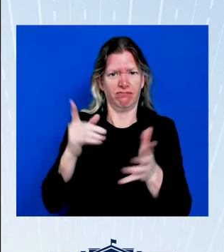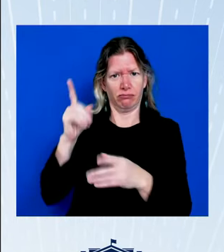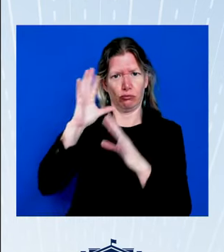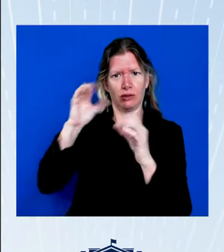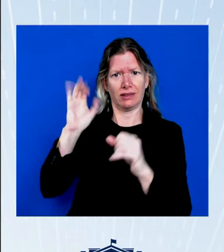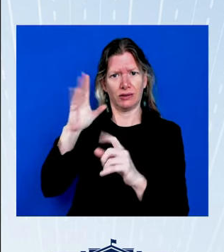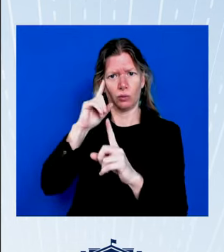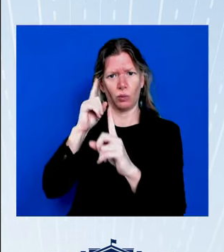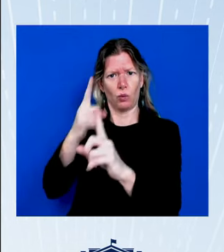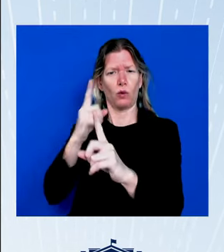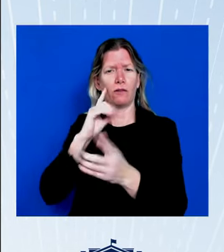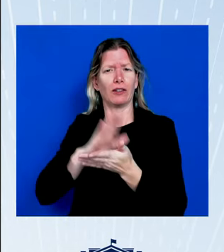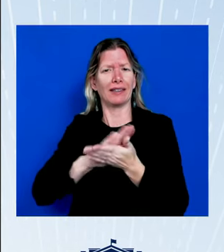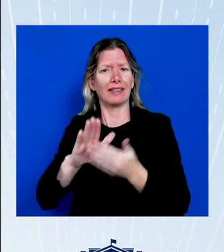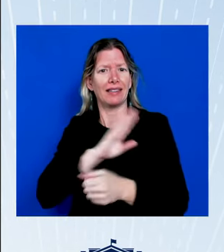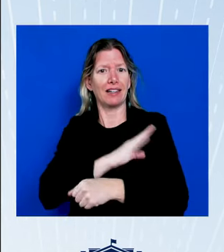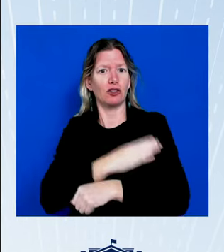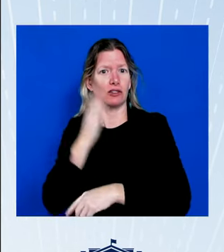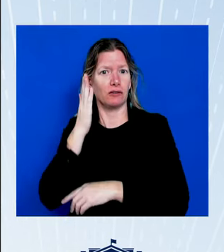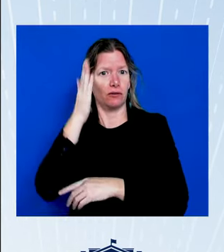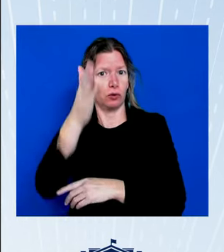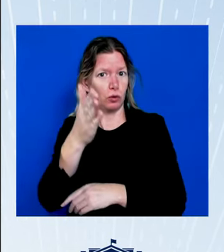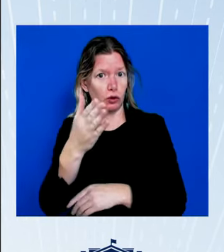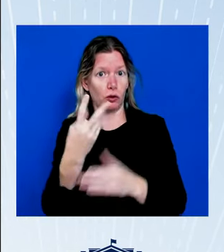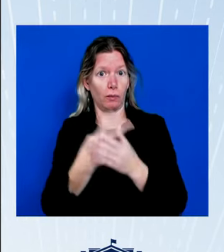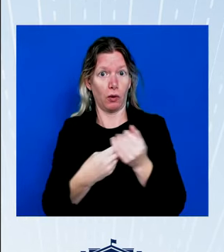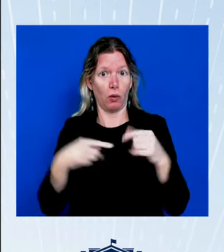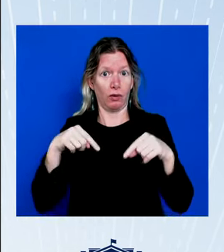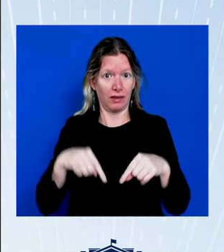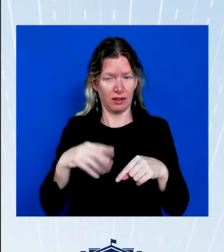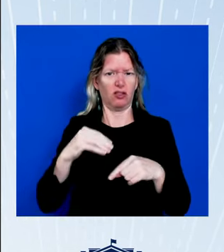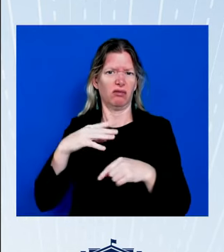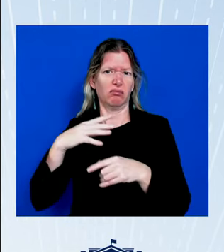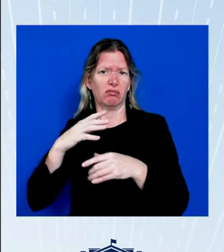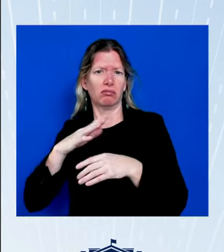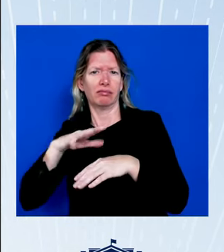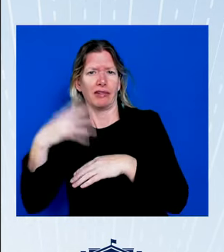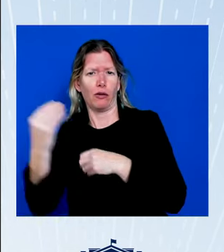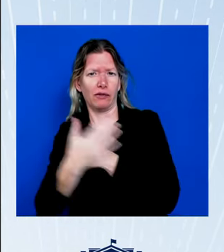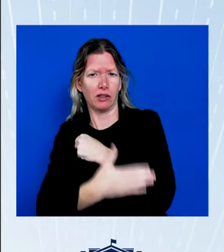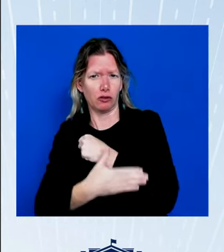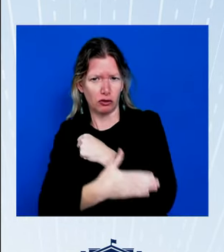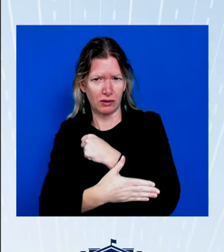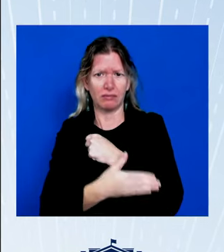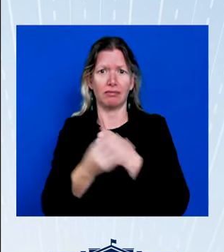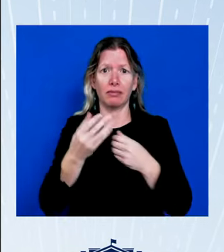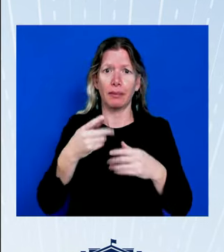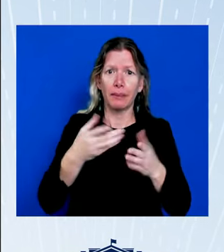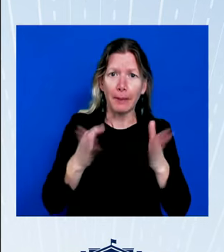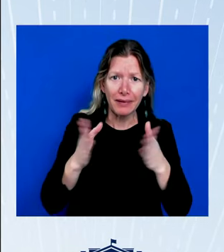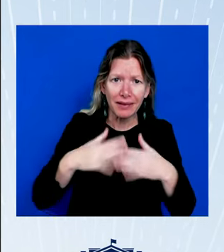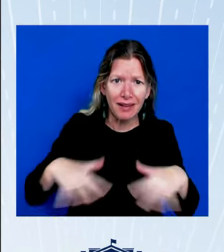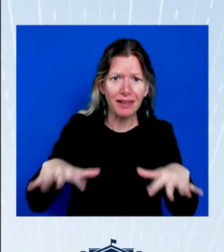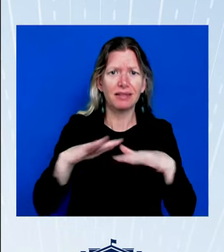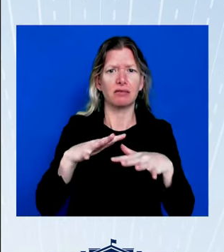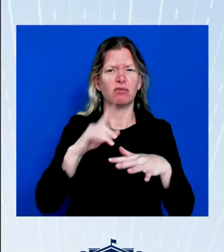it is also abundantly clear that even as we transition our economy toward a sustainable future, adaptation and